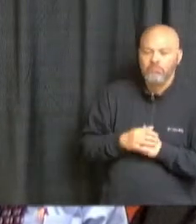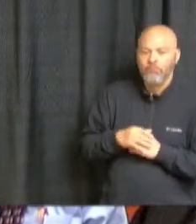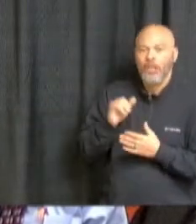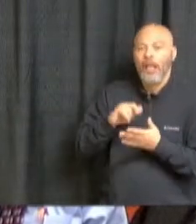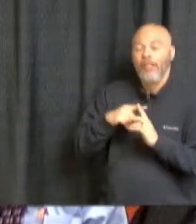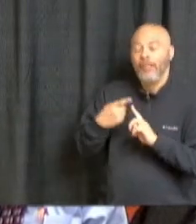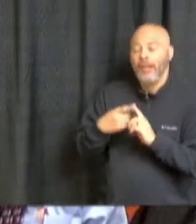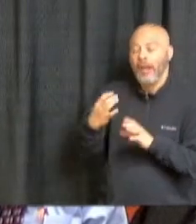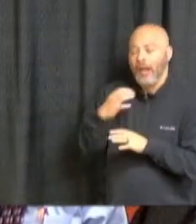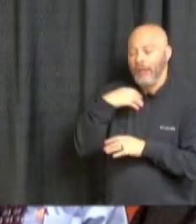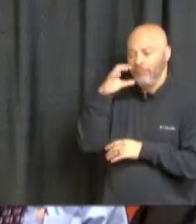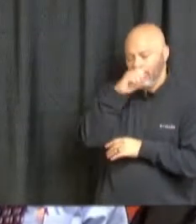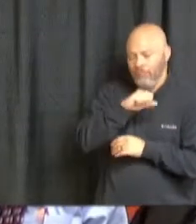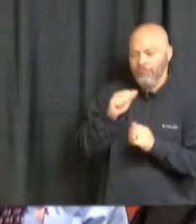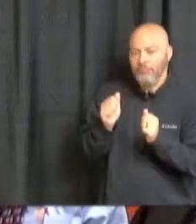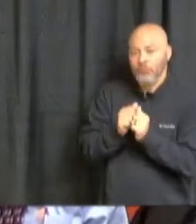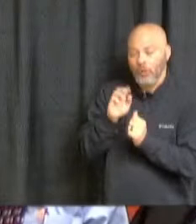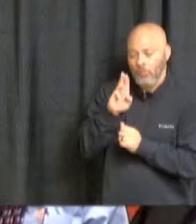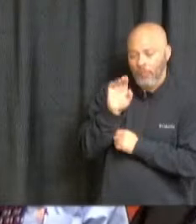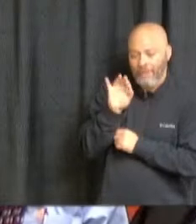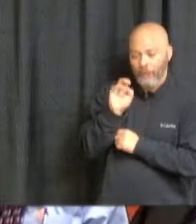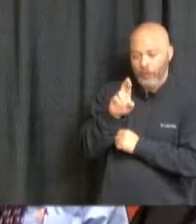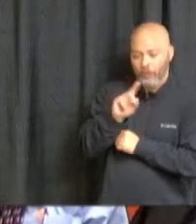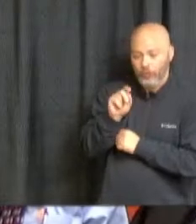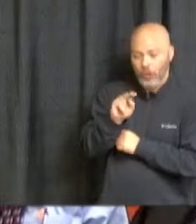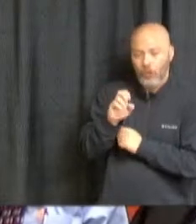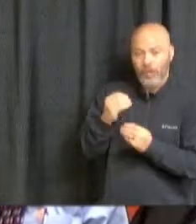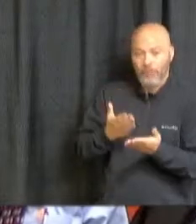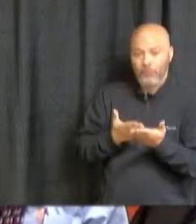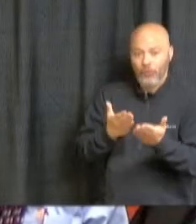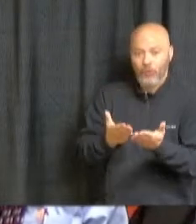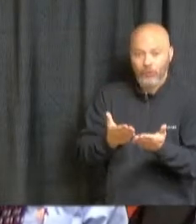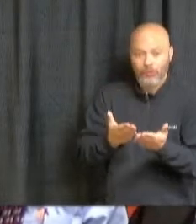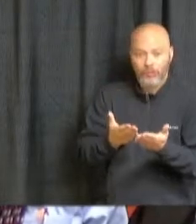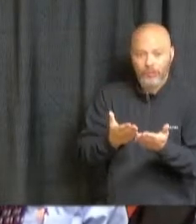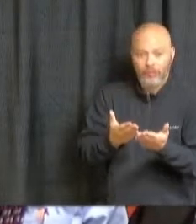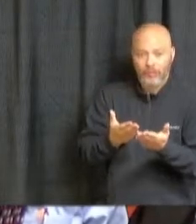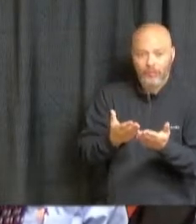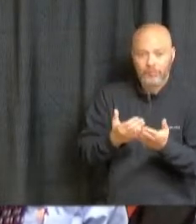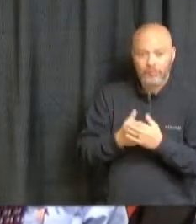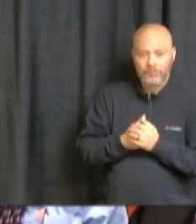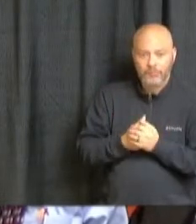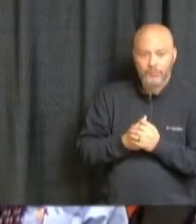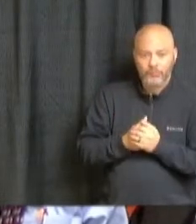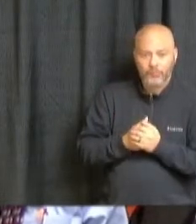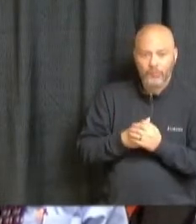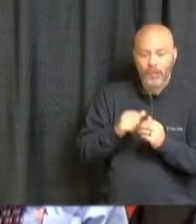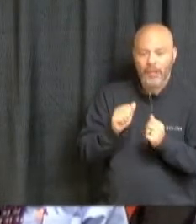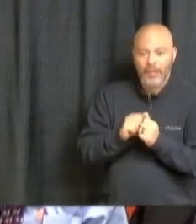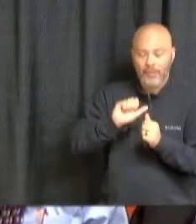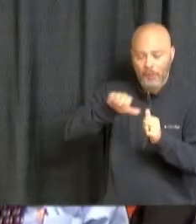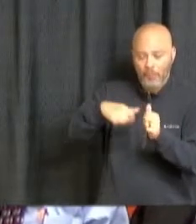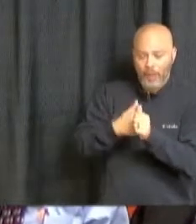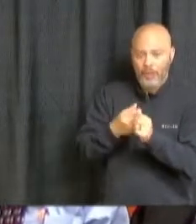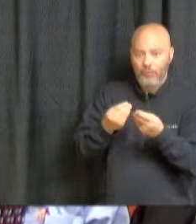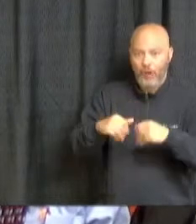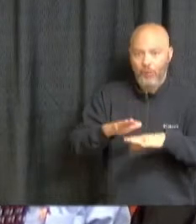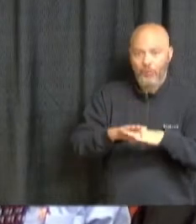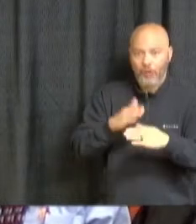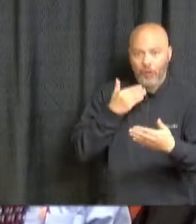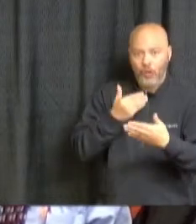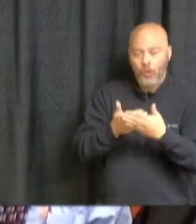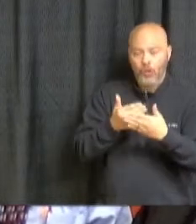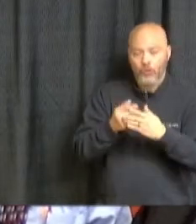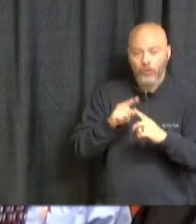And then I guess with the buffer zone and the proposed layout, I know, in the very rear of the property, closer to